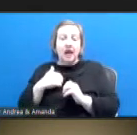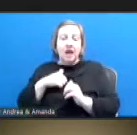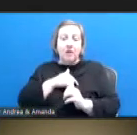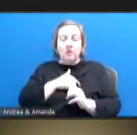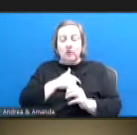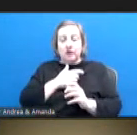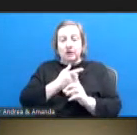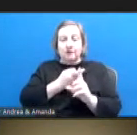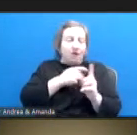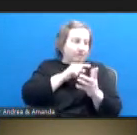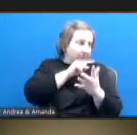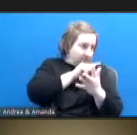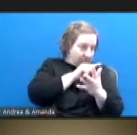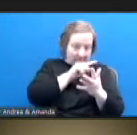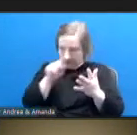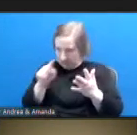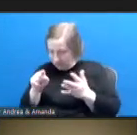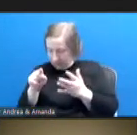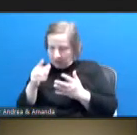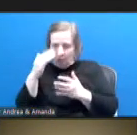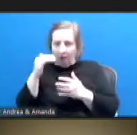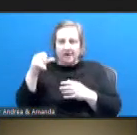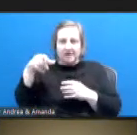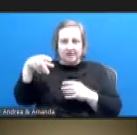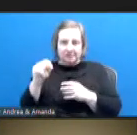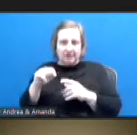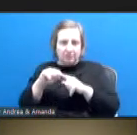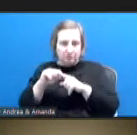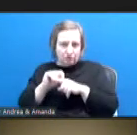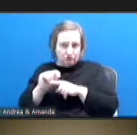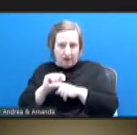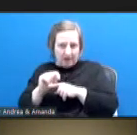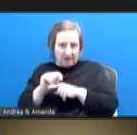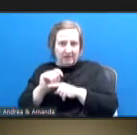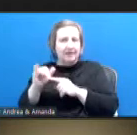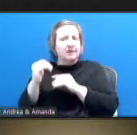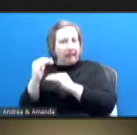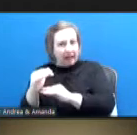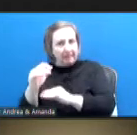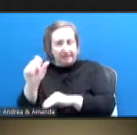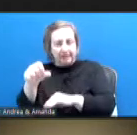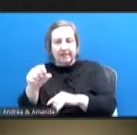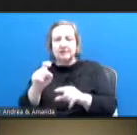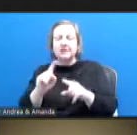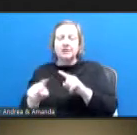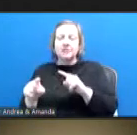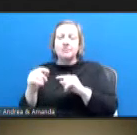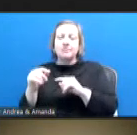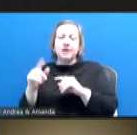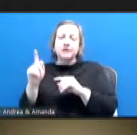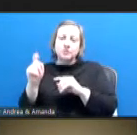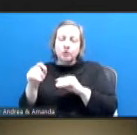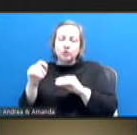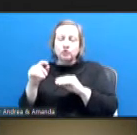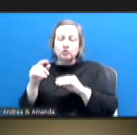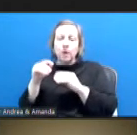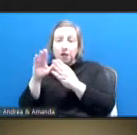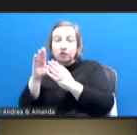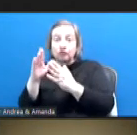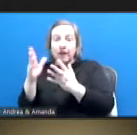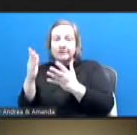from point A to point B, why the September training, it was limited, but it was limited to at least address what we already knew was a